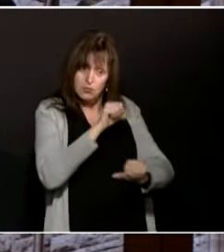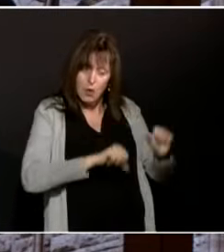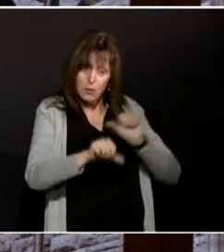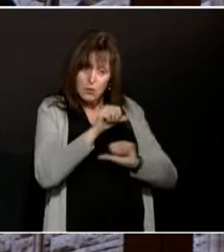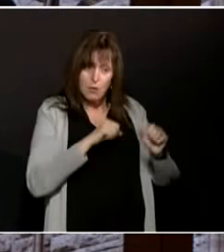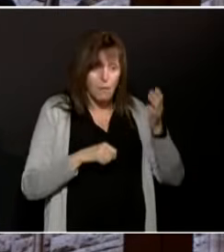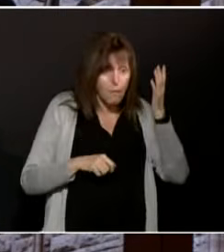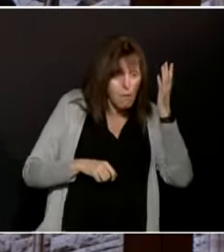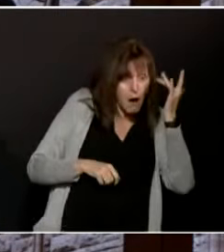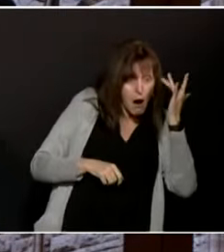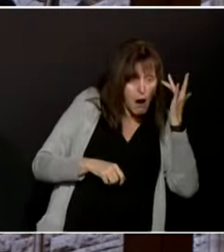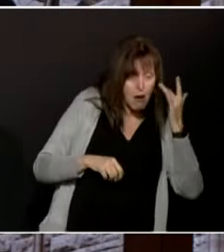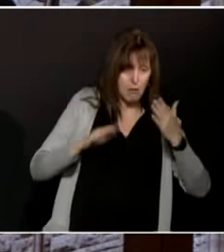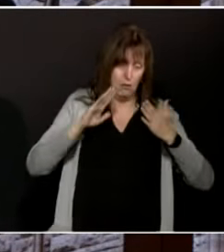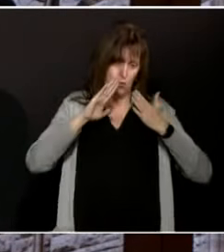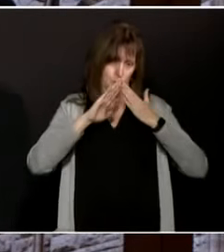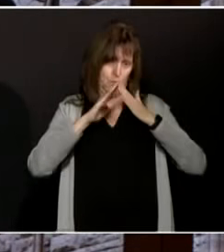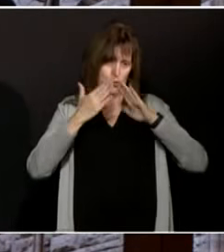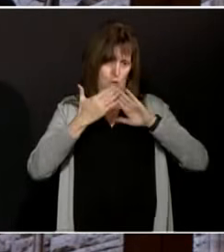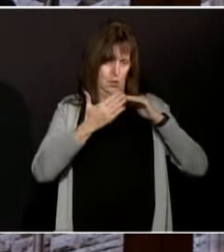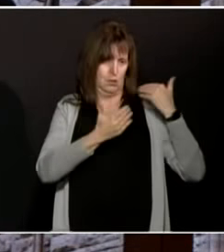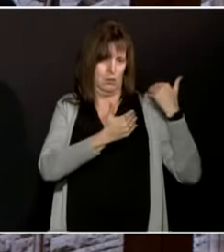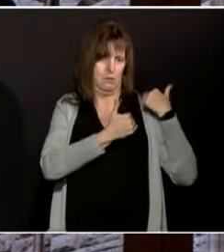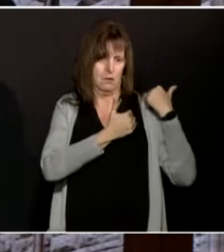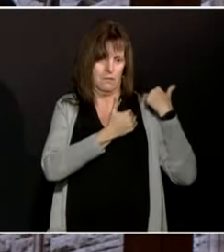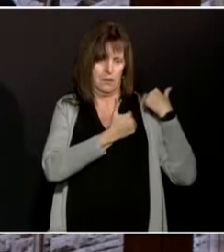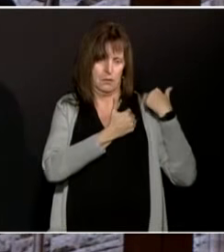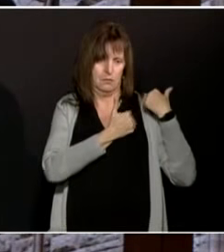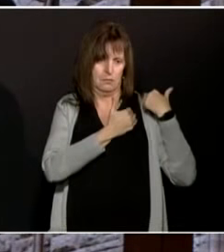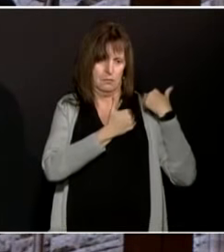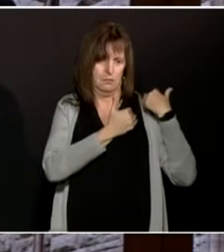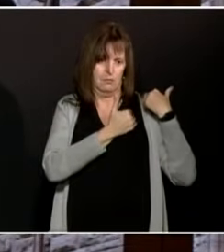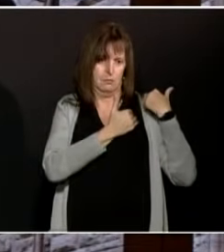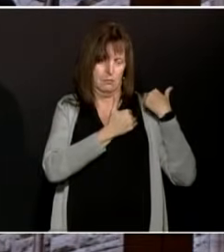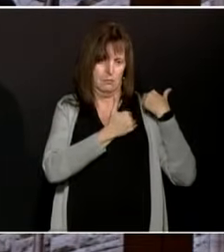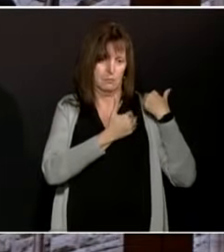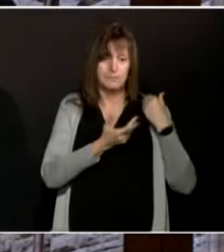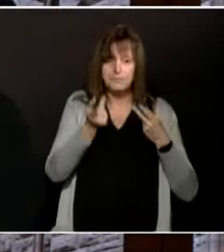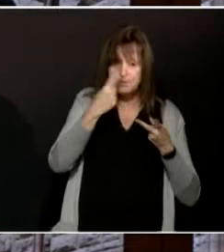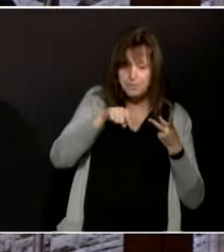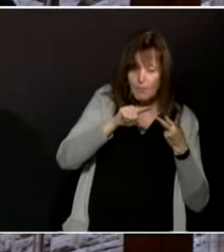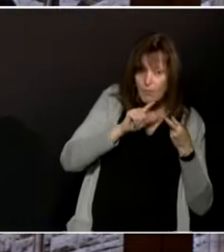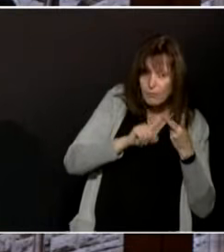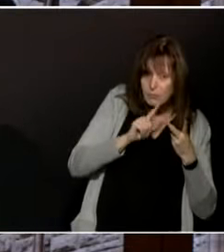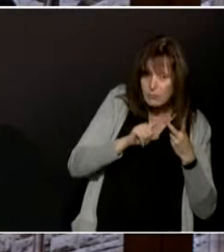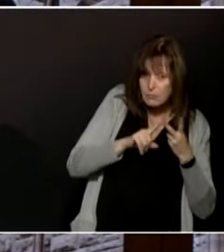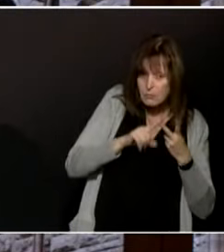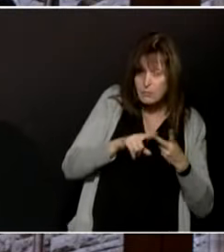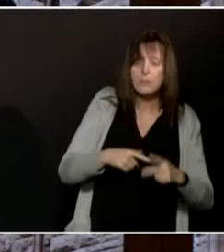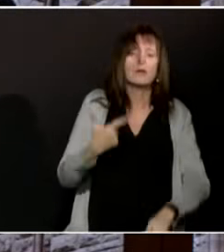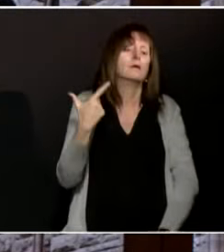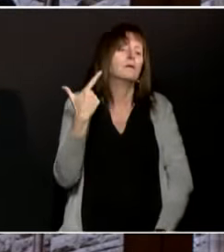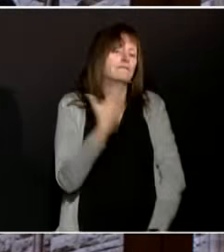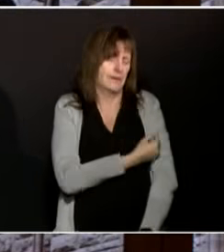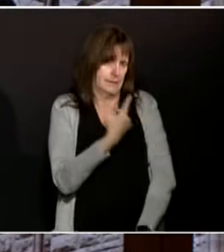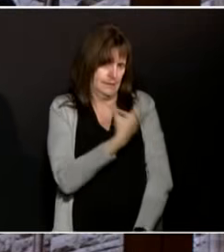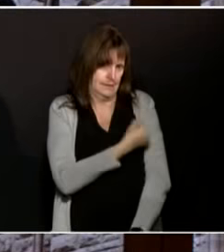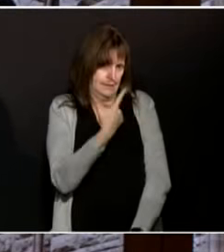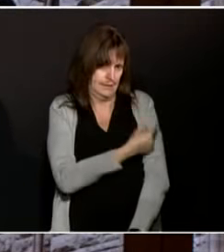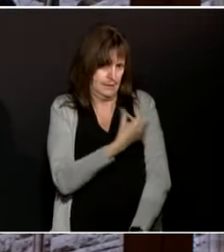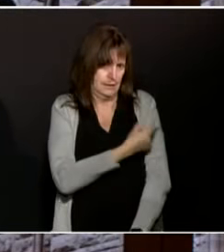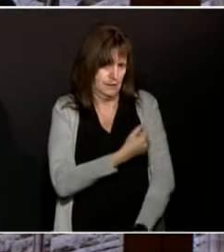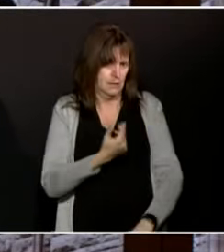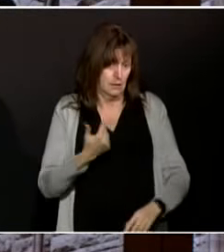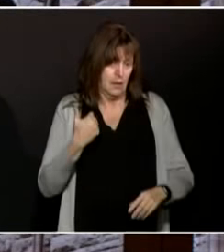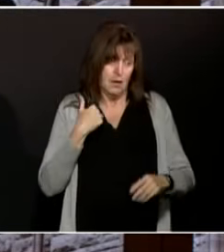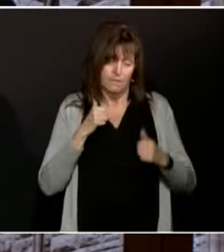response. The other part, as mentioned by Dr. Brown, is the vaccination. And the vaccination, our challenge is we would like to have